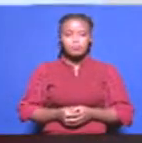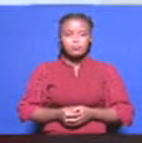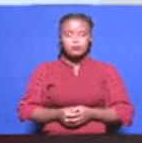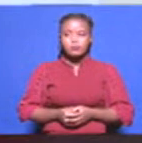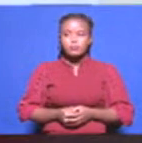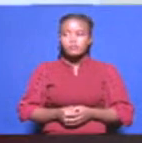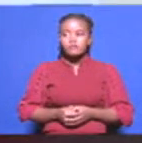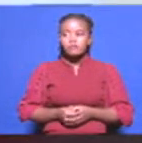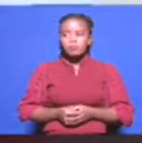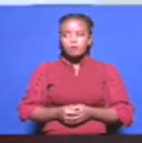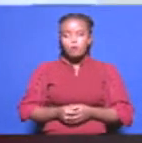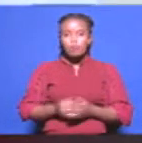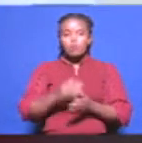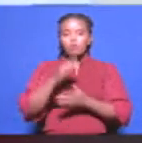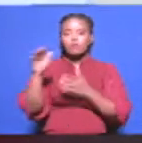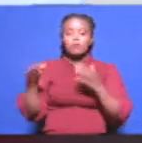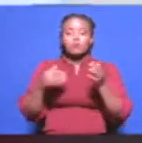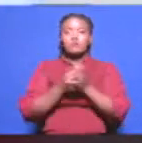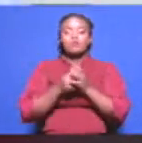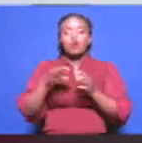Viongozi wa kaunti zetu,